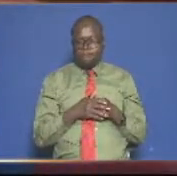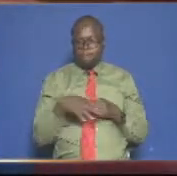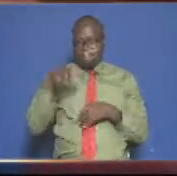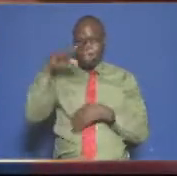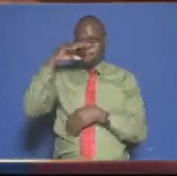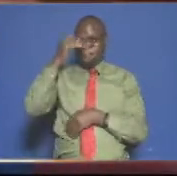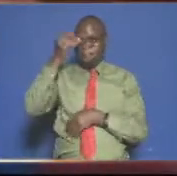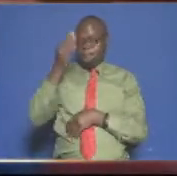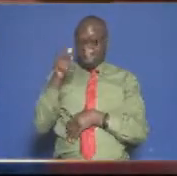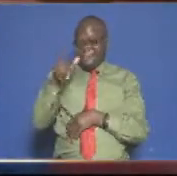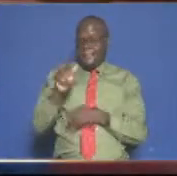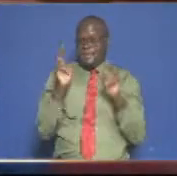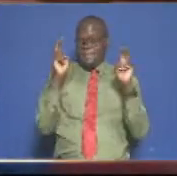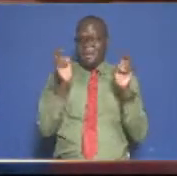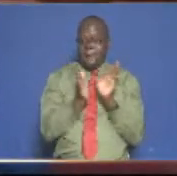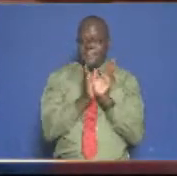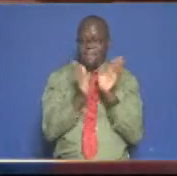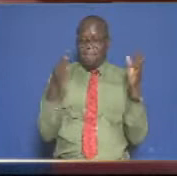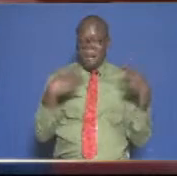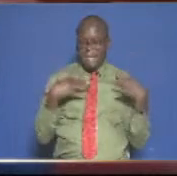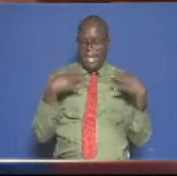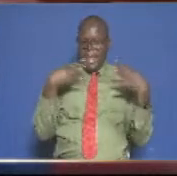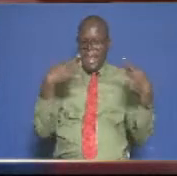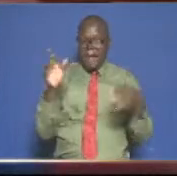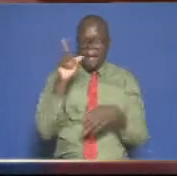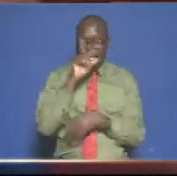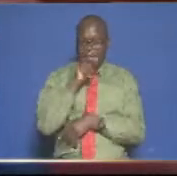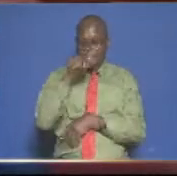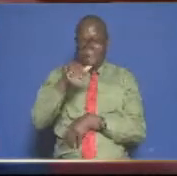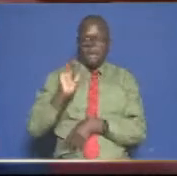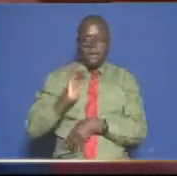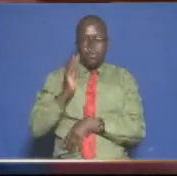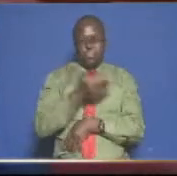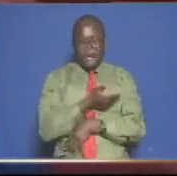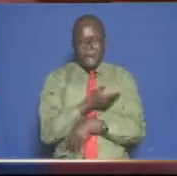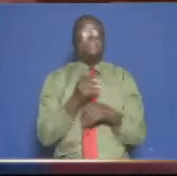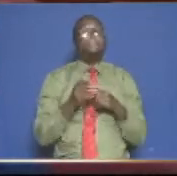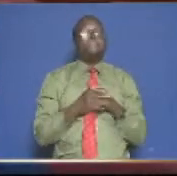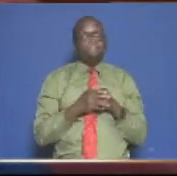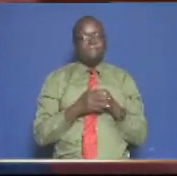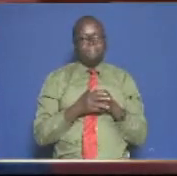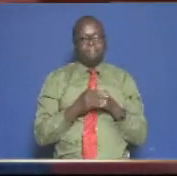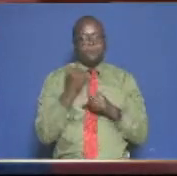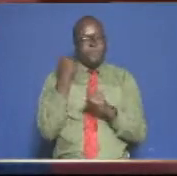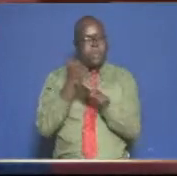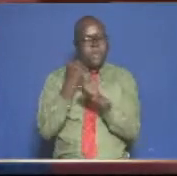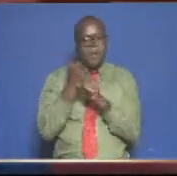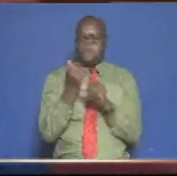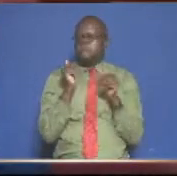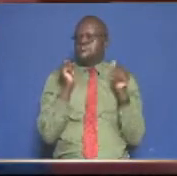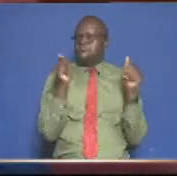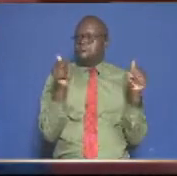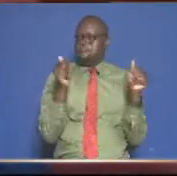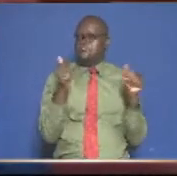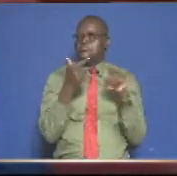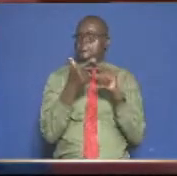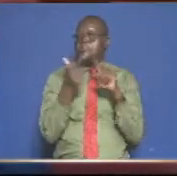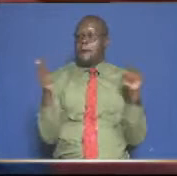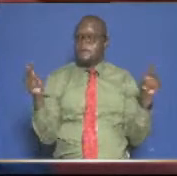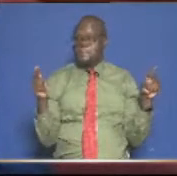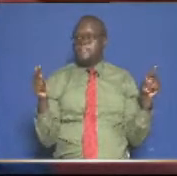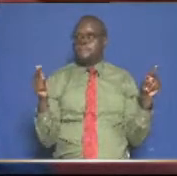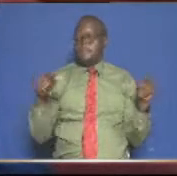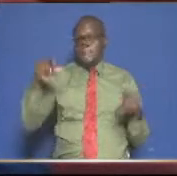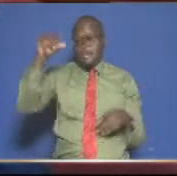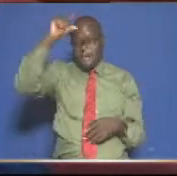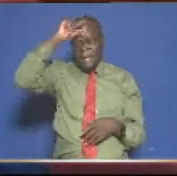Mr. Speaker, because this is a matter of public interest, this committee, I have done a good job. But Mr. Speaker,